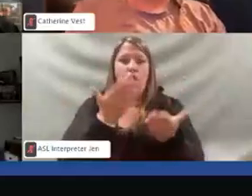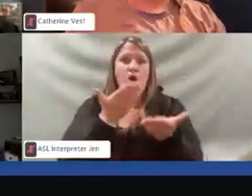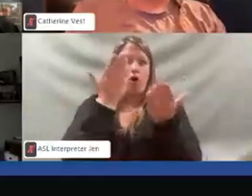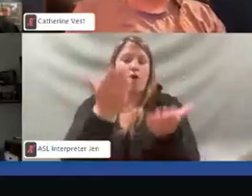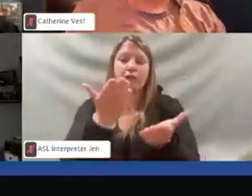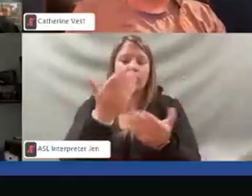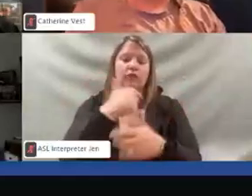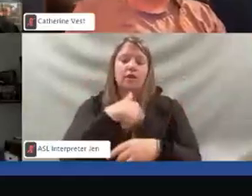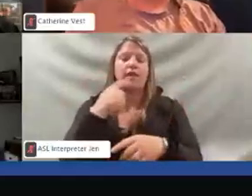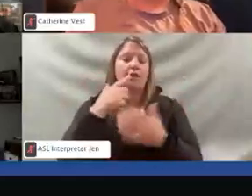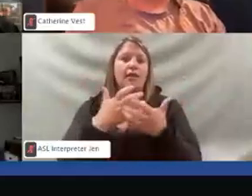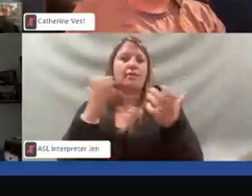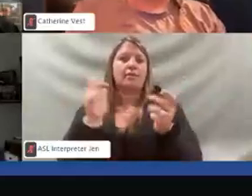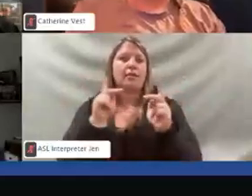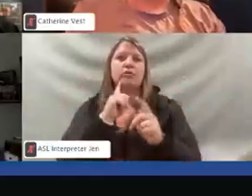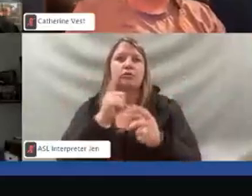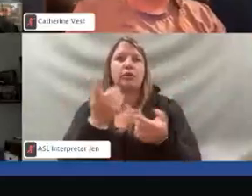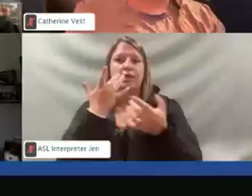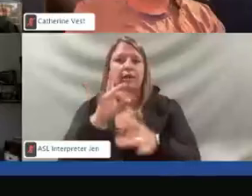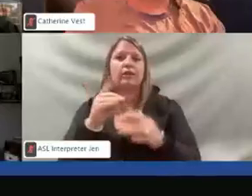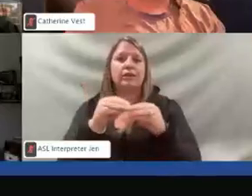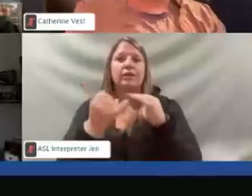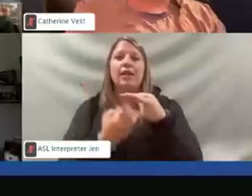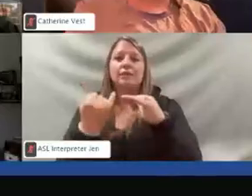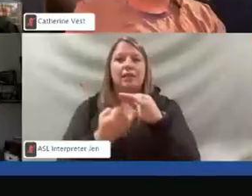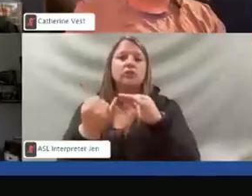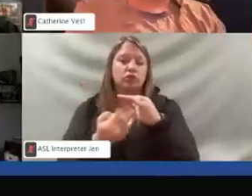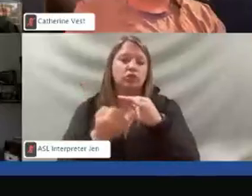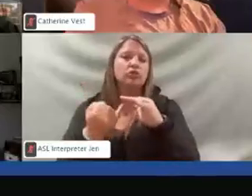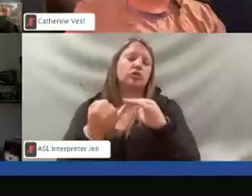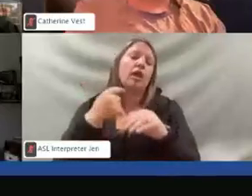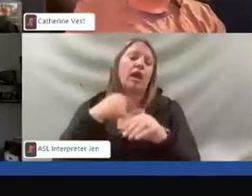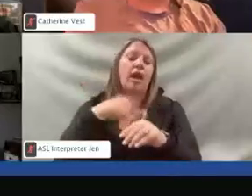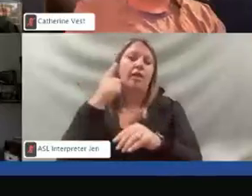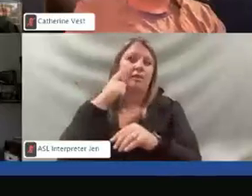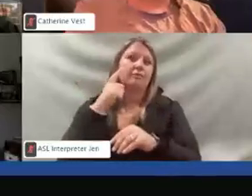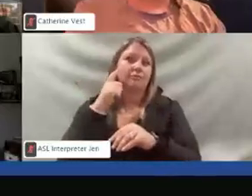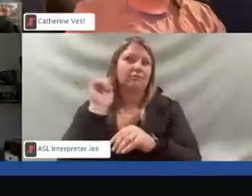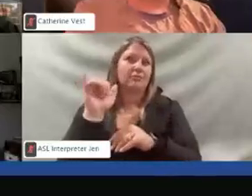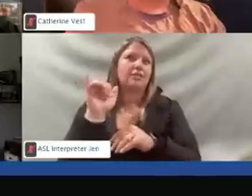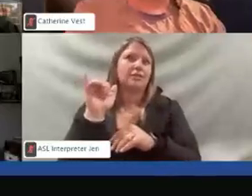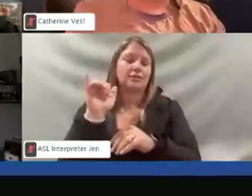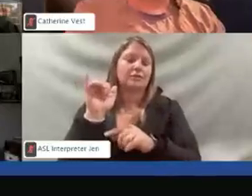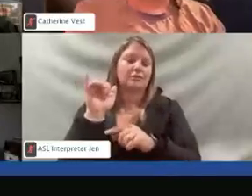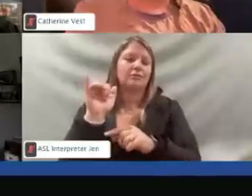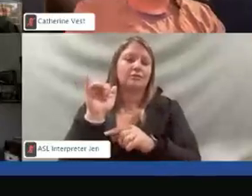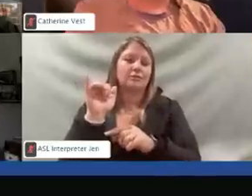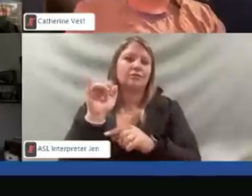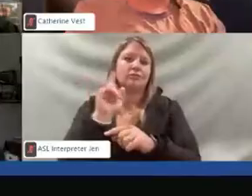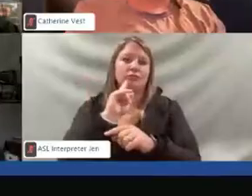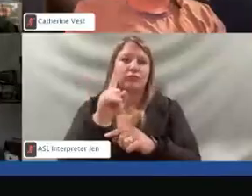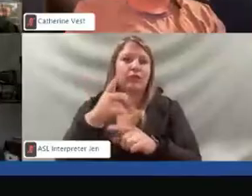that a lot of people are interested in isolation. And I believe that that was